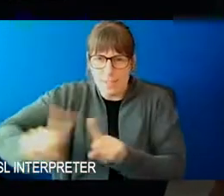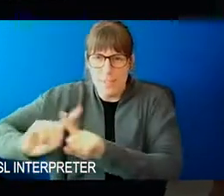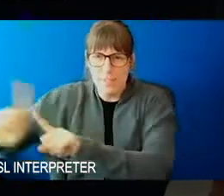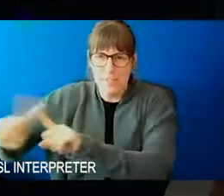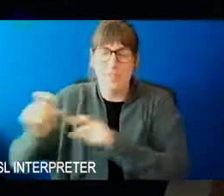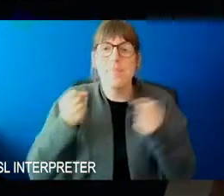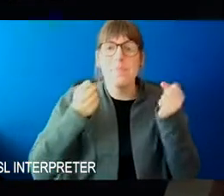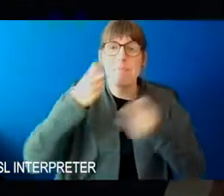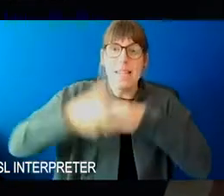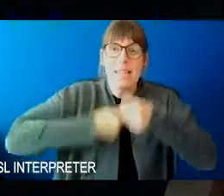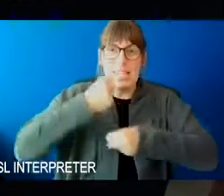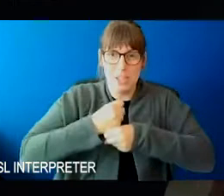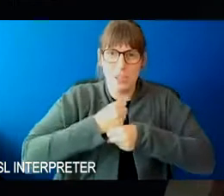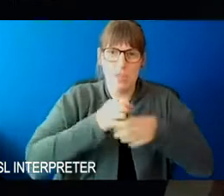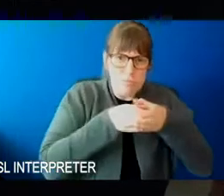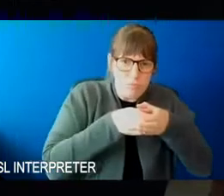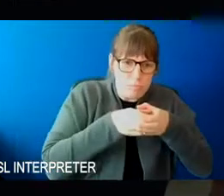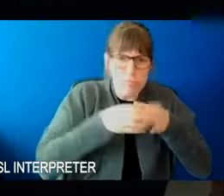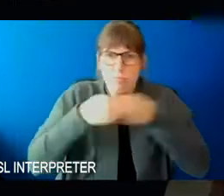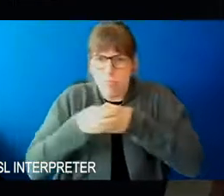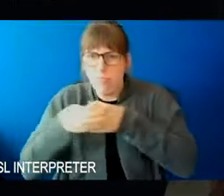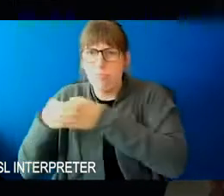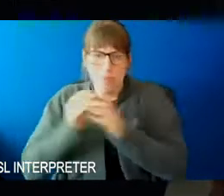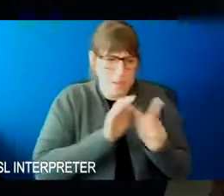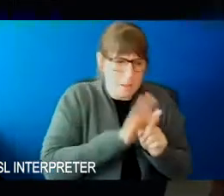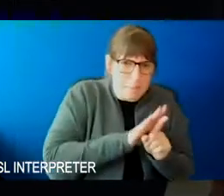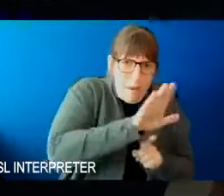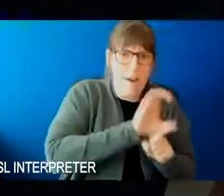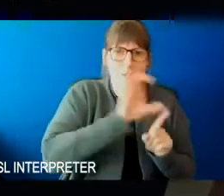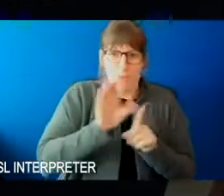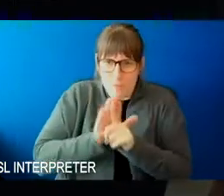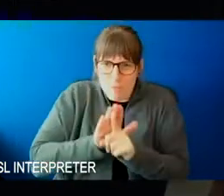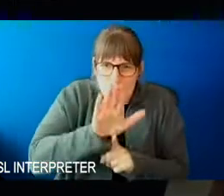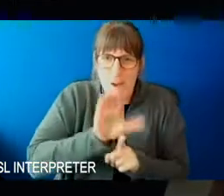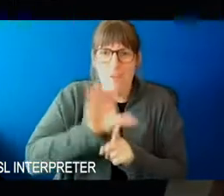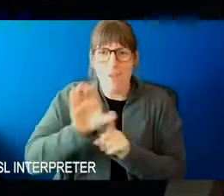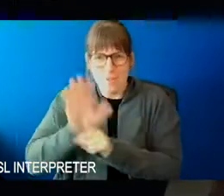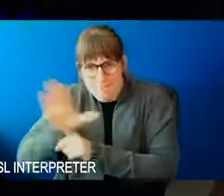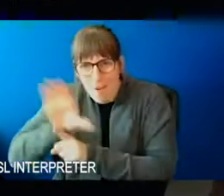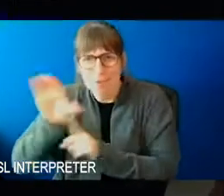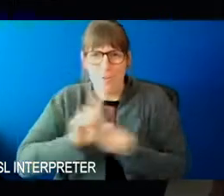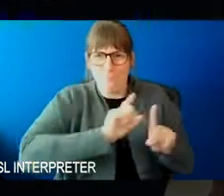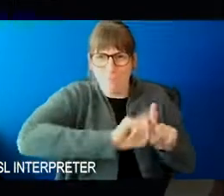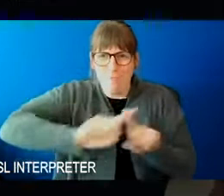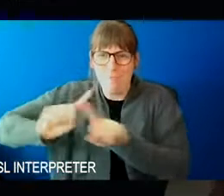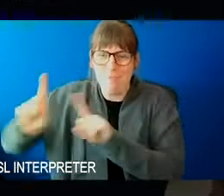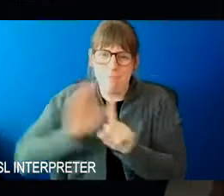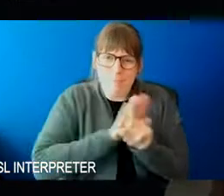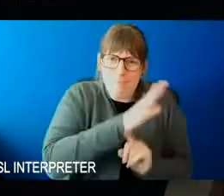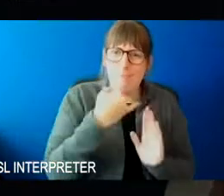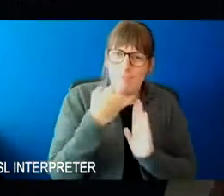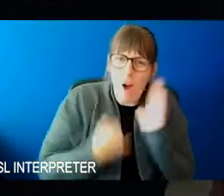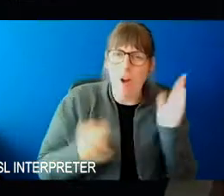are all very different. Over the years, each tiny island developed its own microculture: